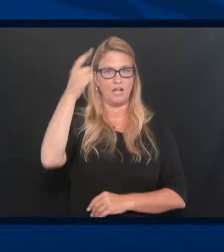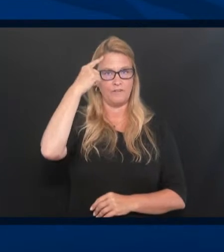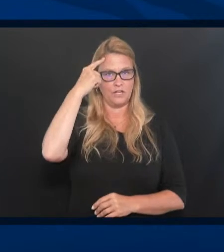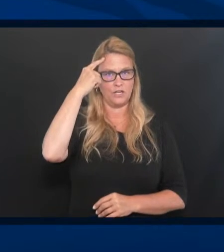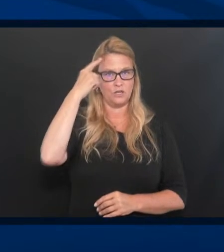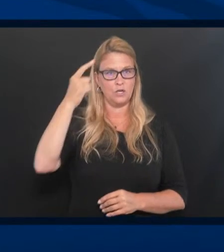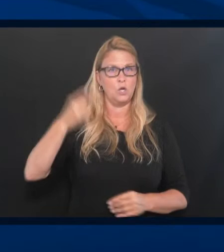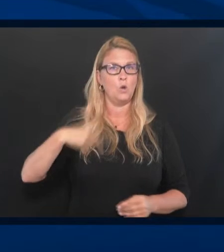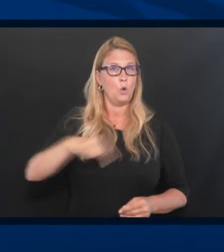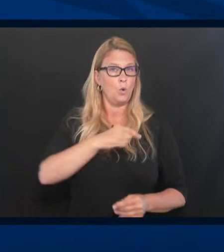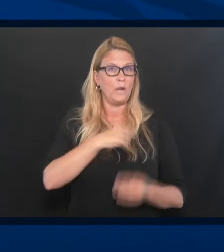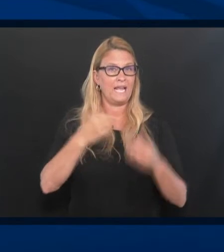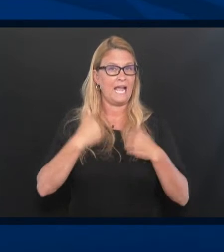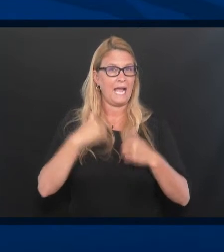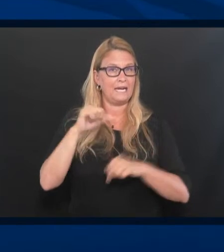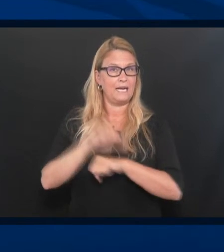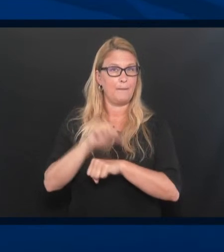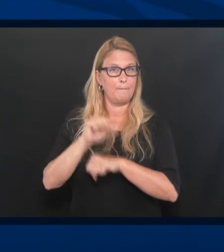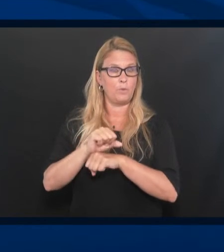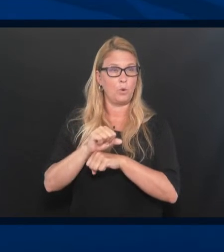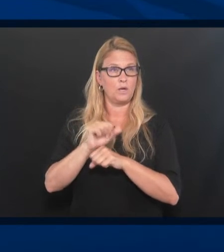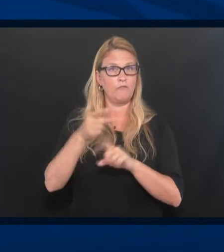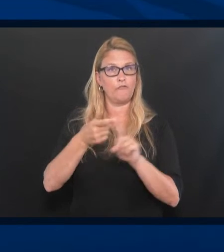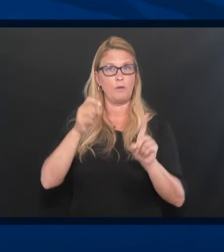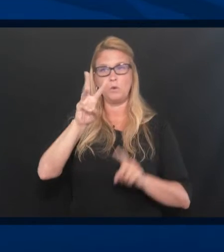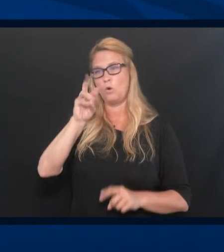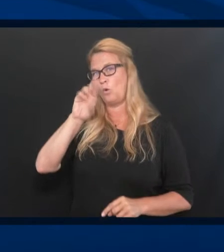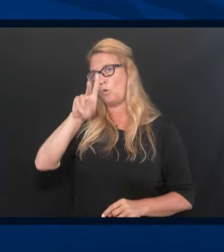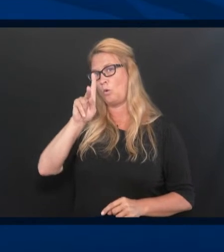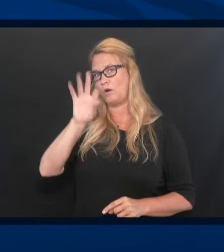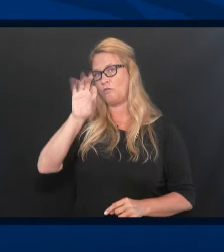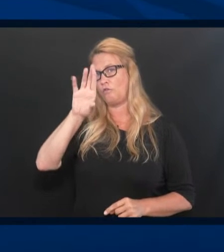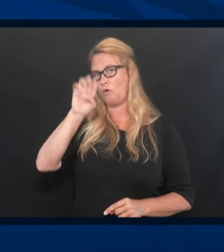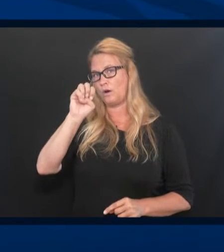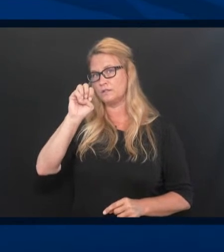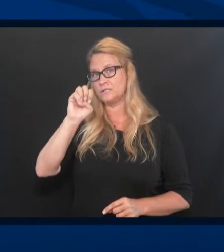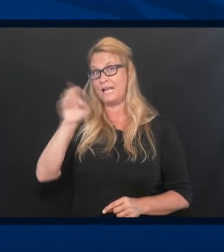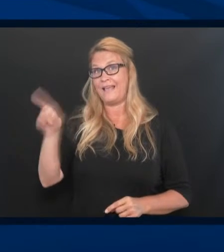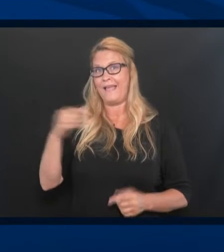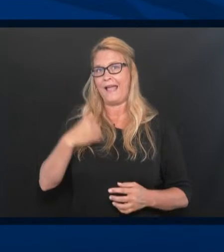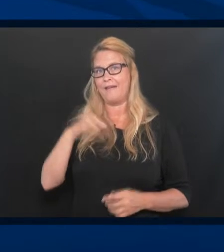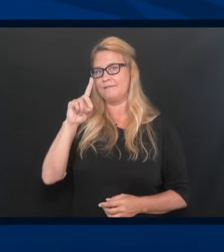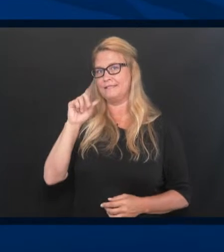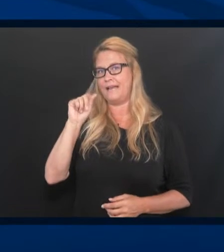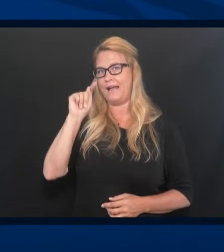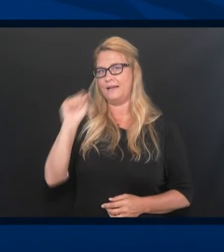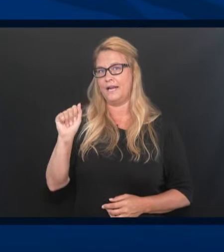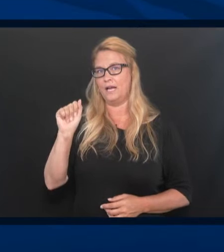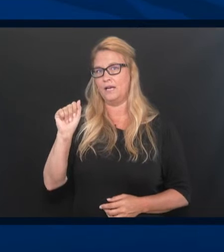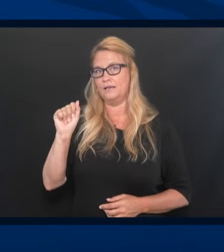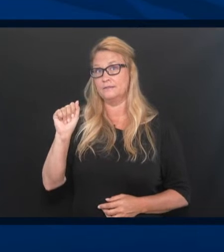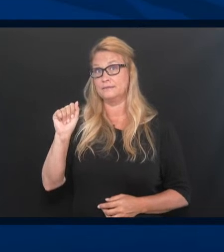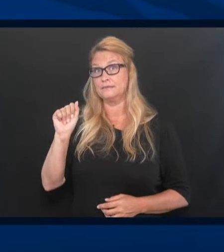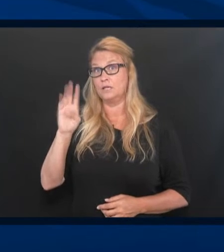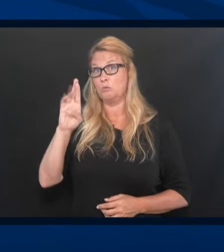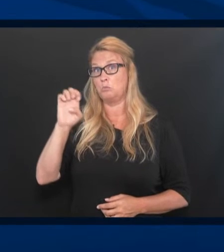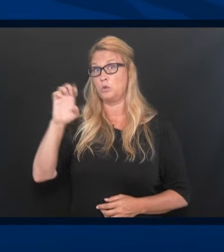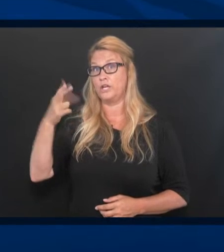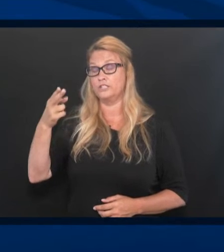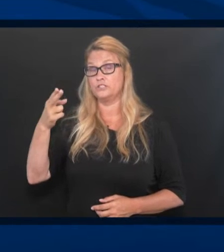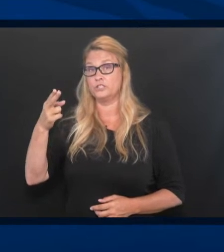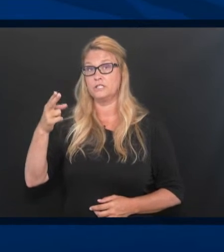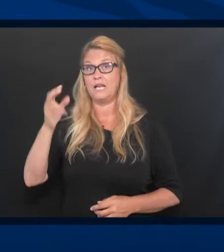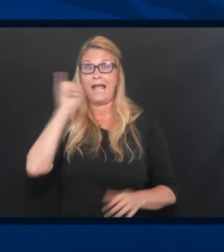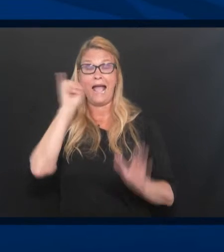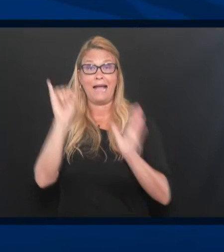had an employee get a letter from Workforce West Virginia saying that there'd been a data breach at Workforce West Virginia in some cases of